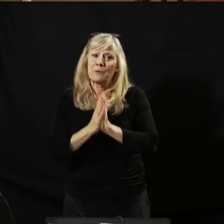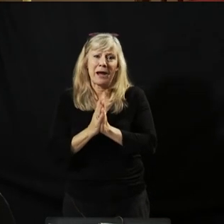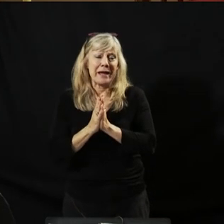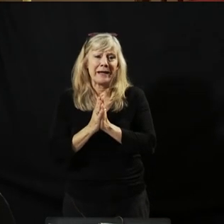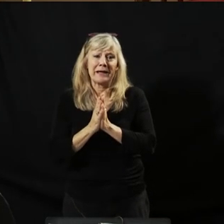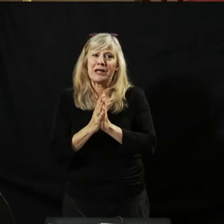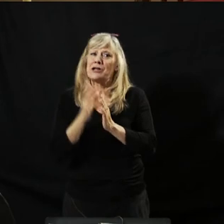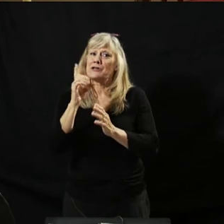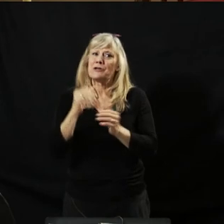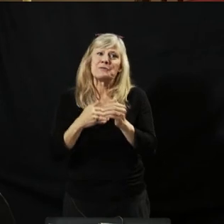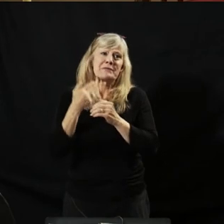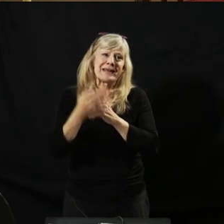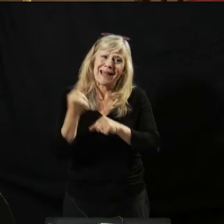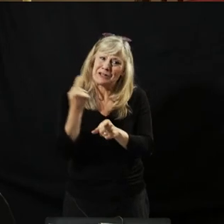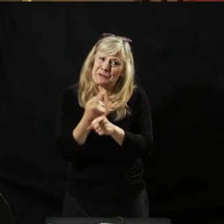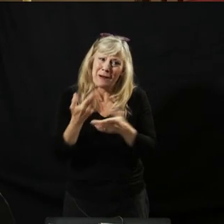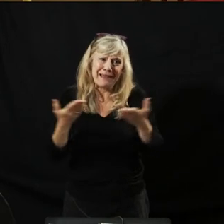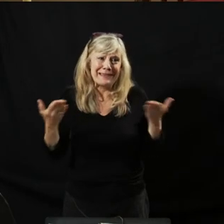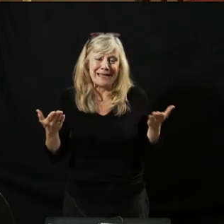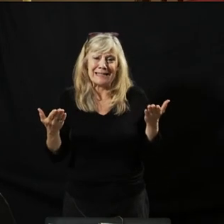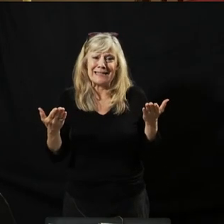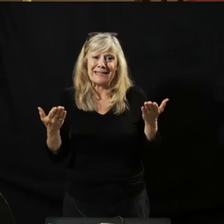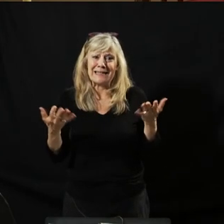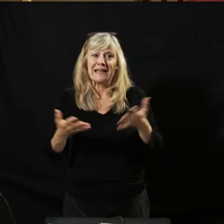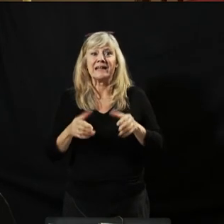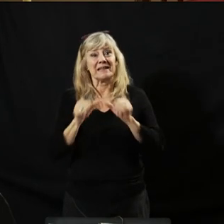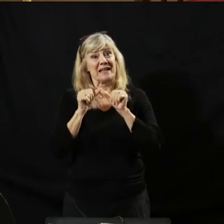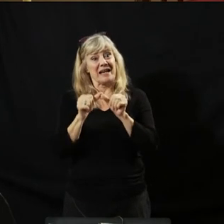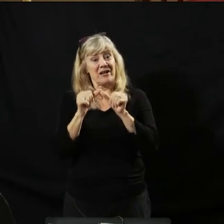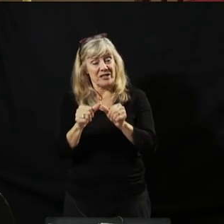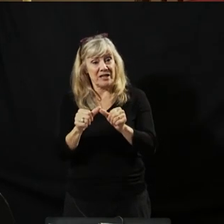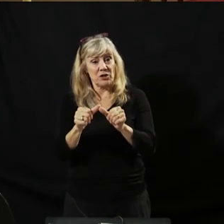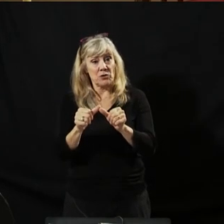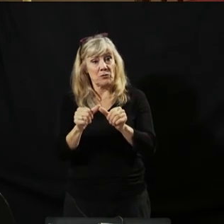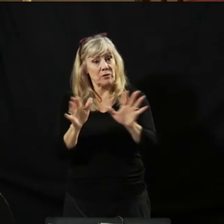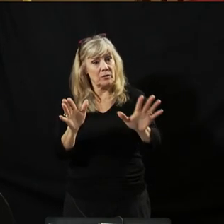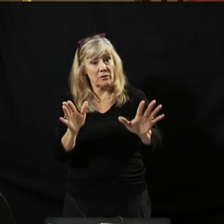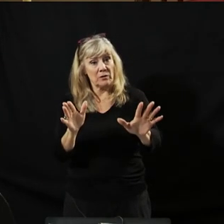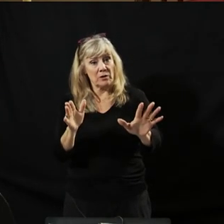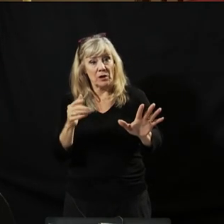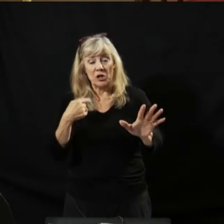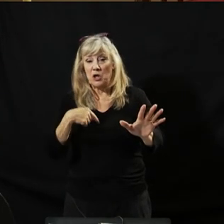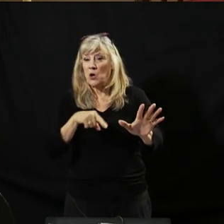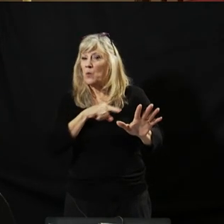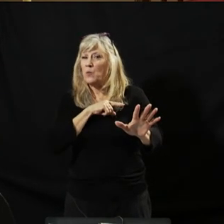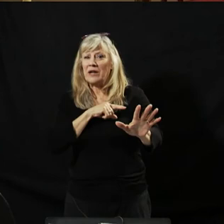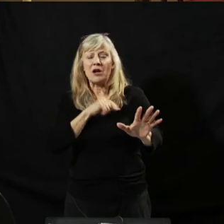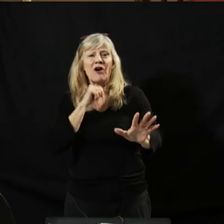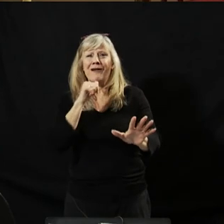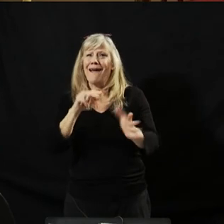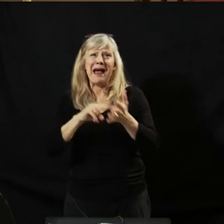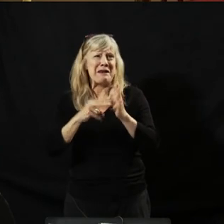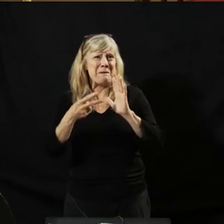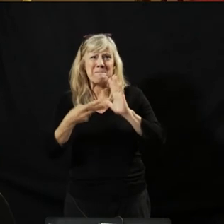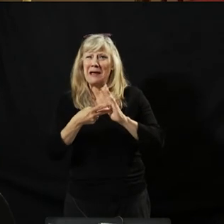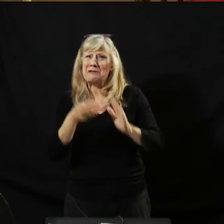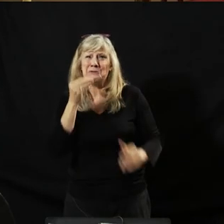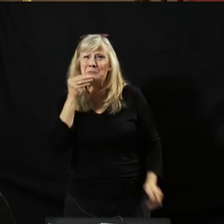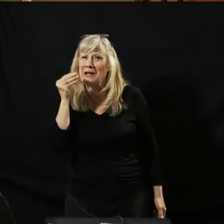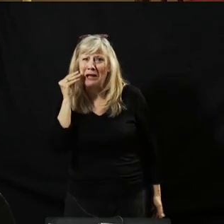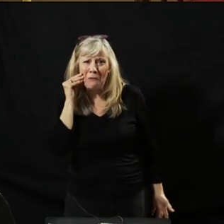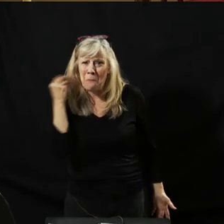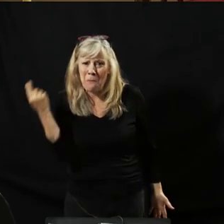next right thing as things unwind because we are not intended or meant to be at home all the